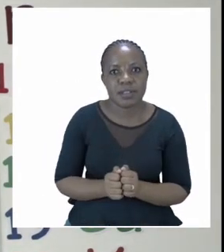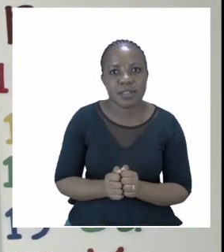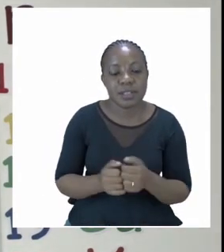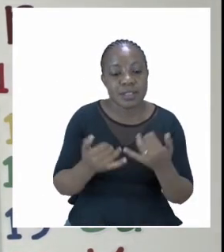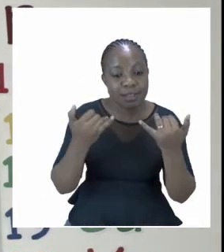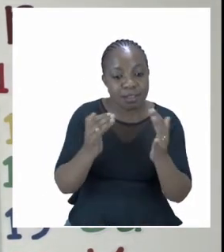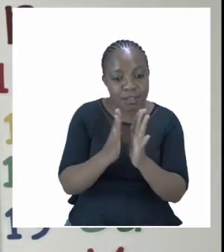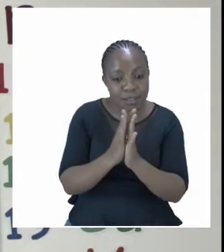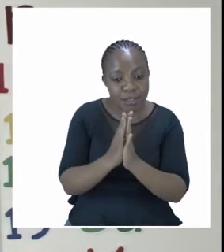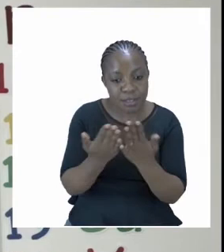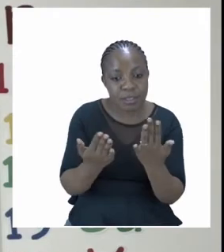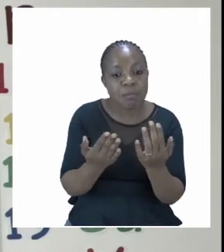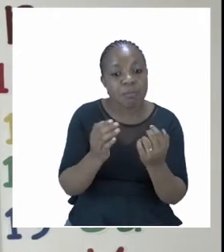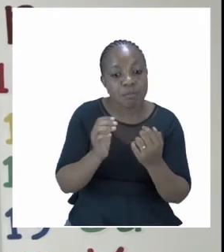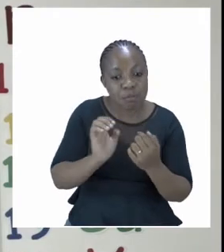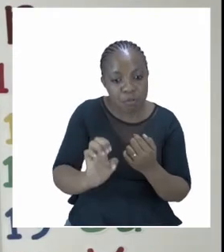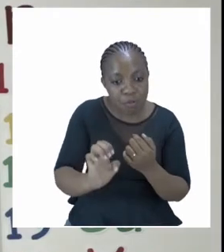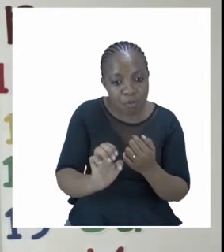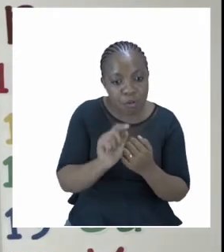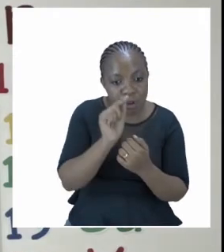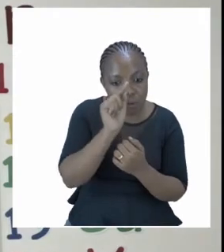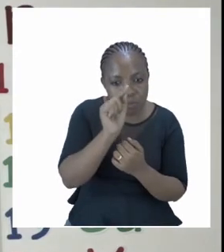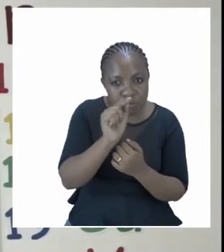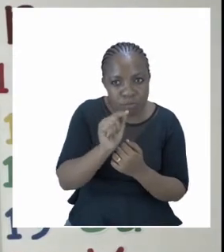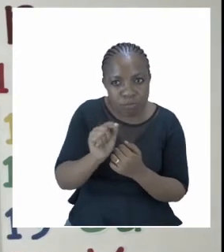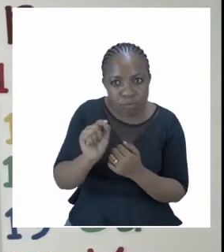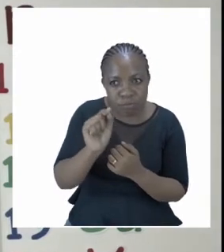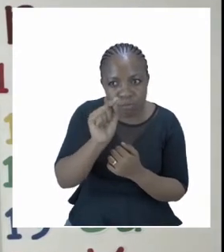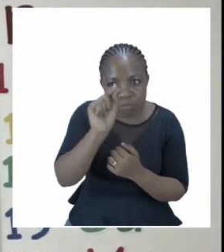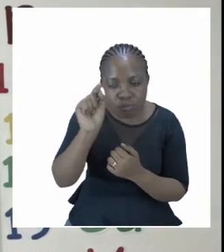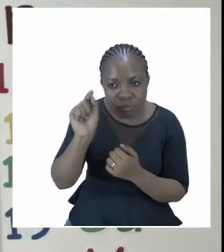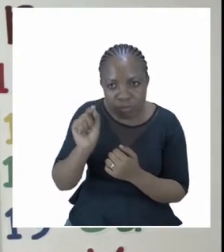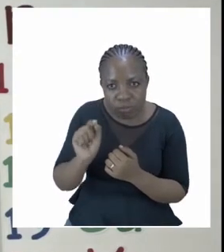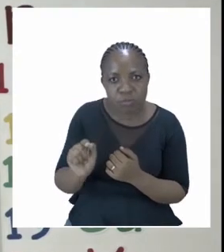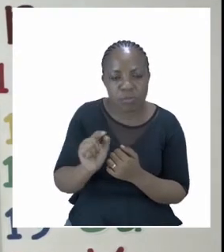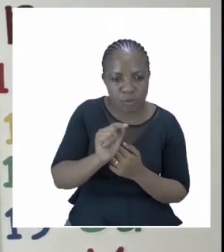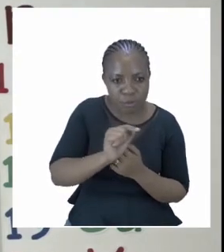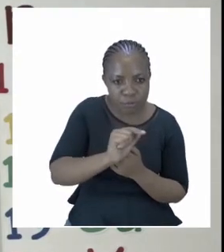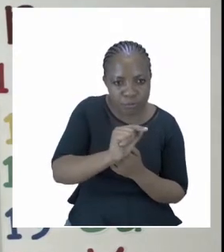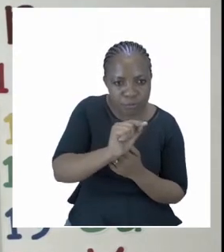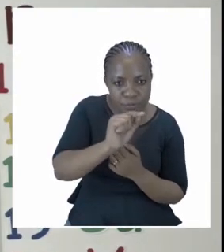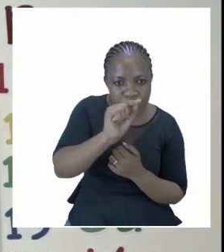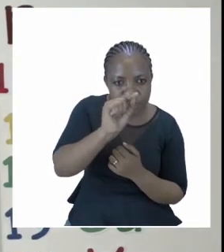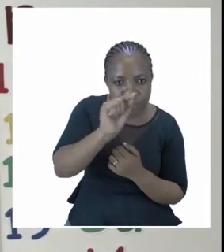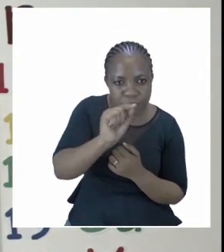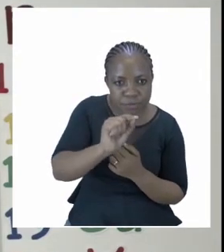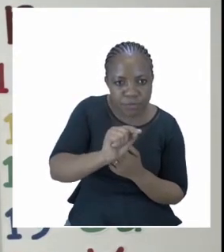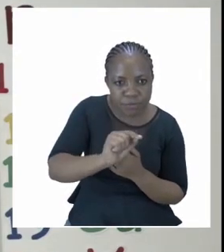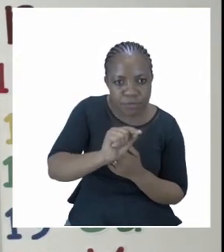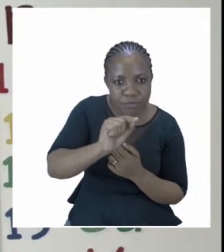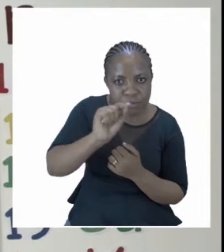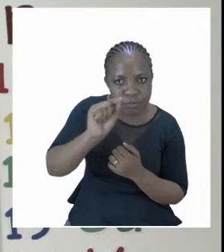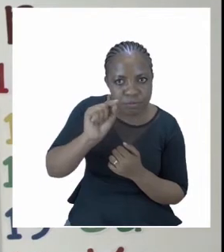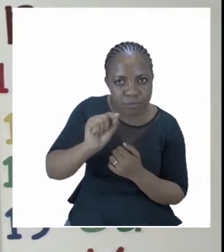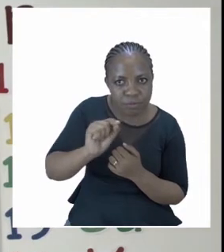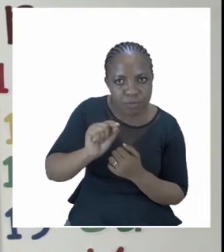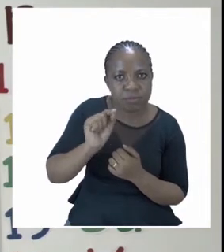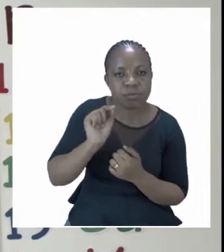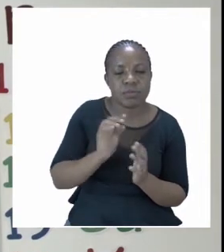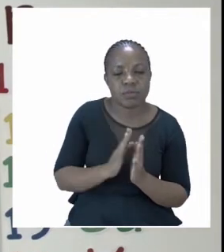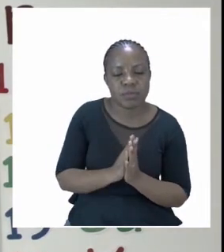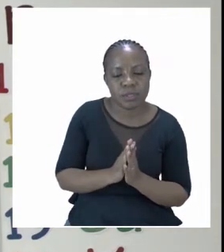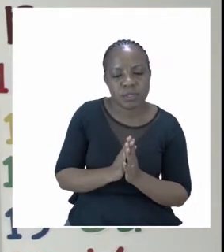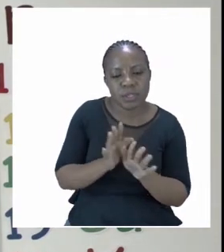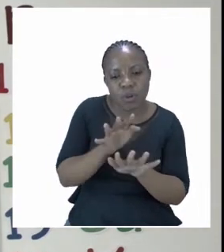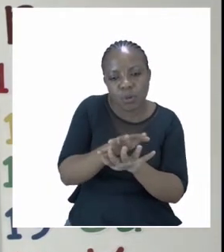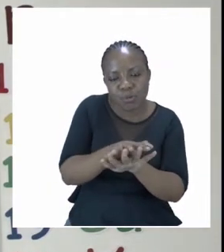of the days and make sure you take your time. Please, boys and girls, don't rush and check